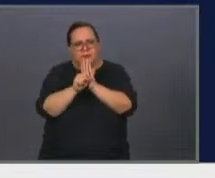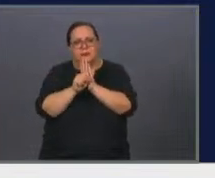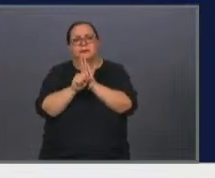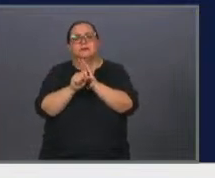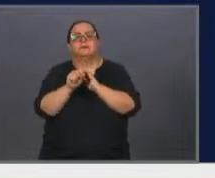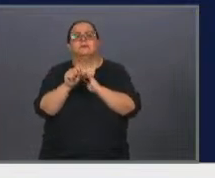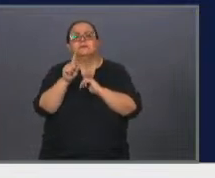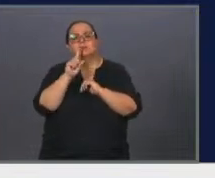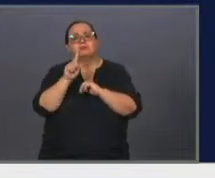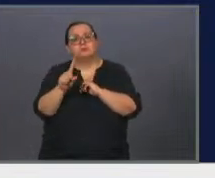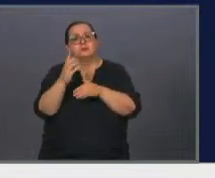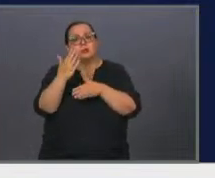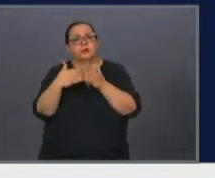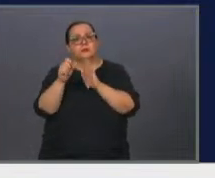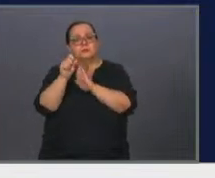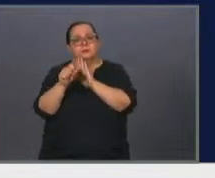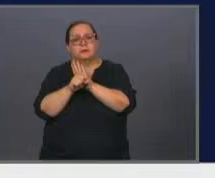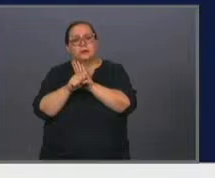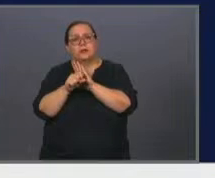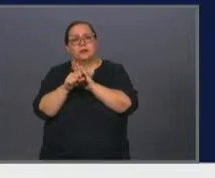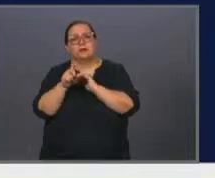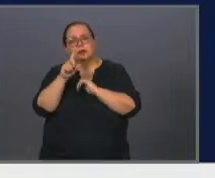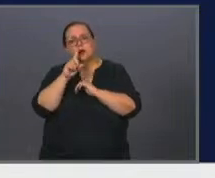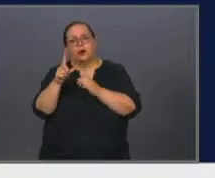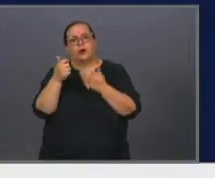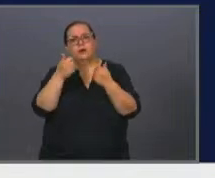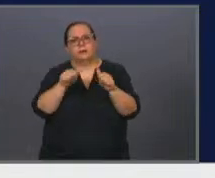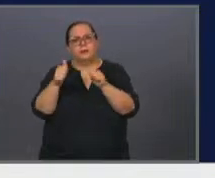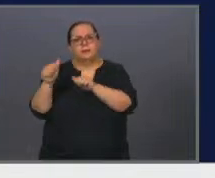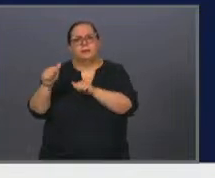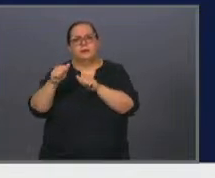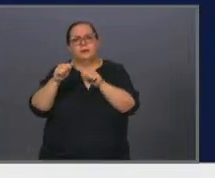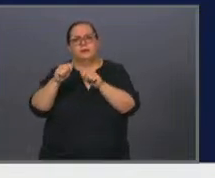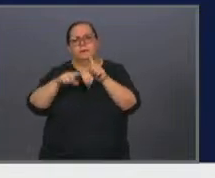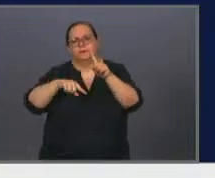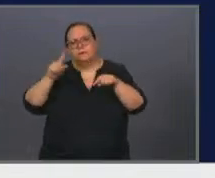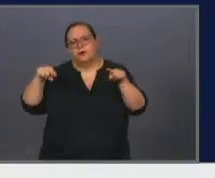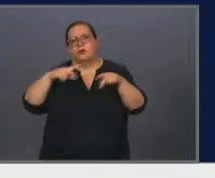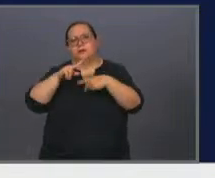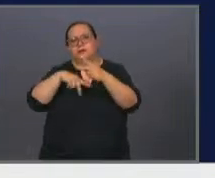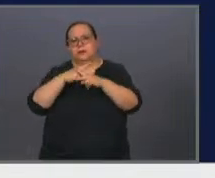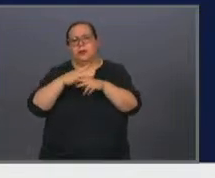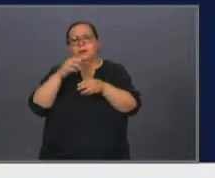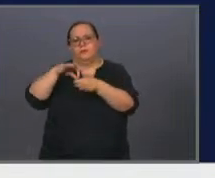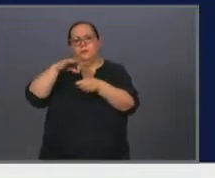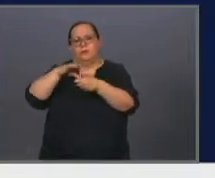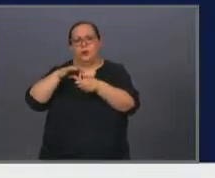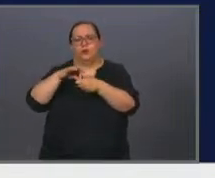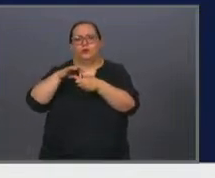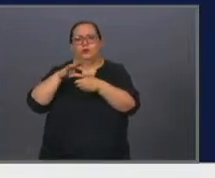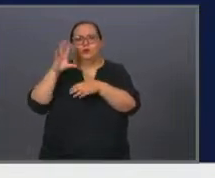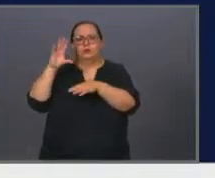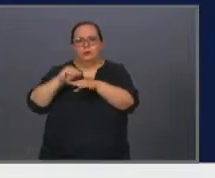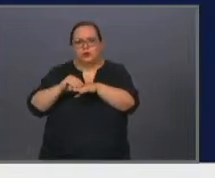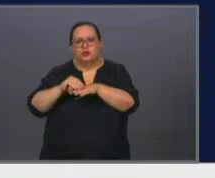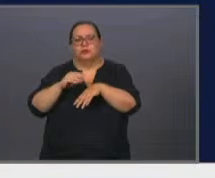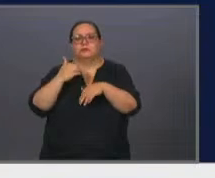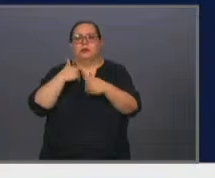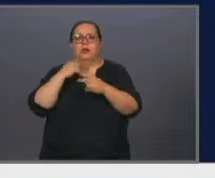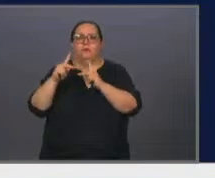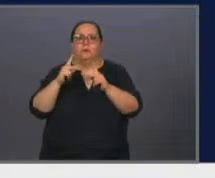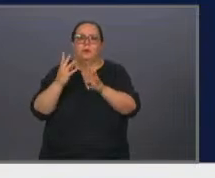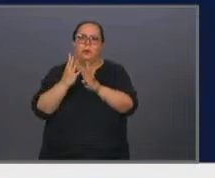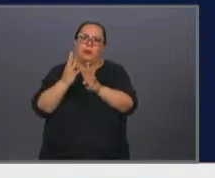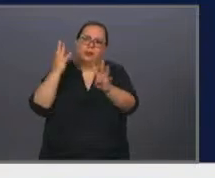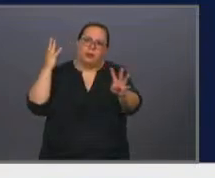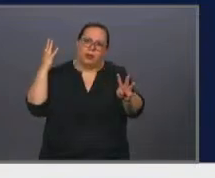there are states that are attempting various types of voter suppression, having people stand in lines